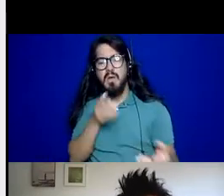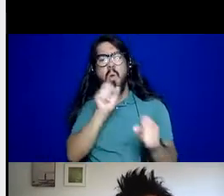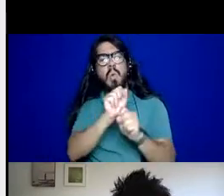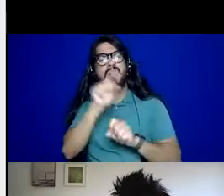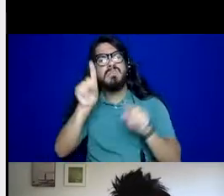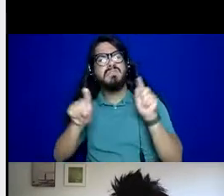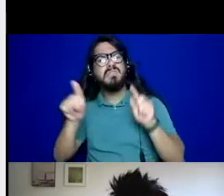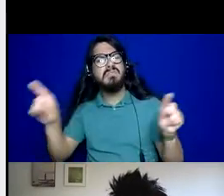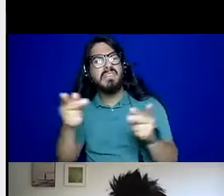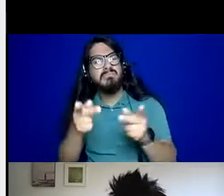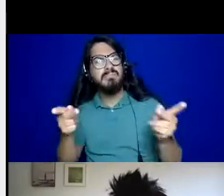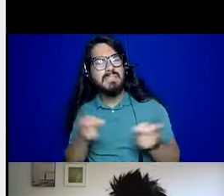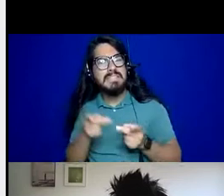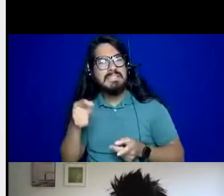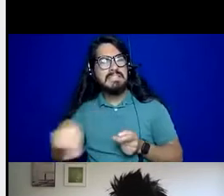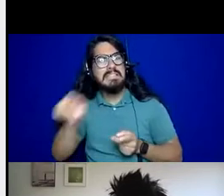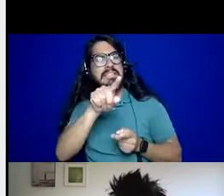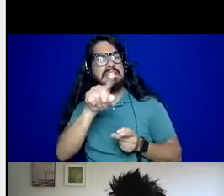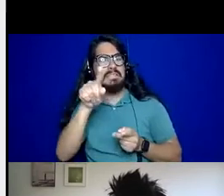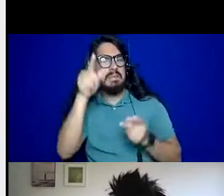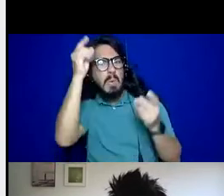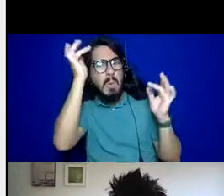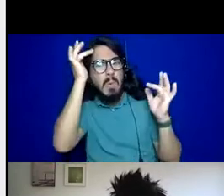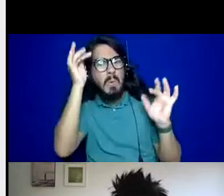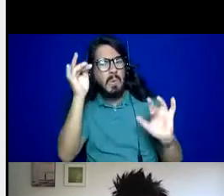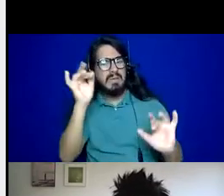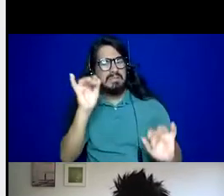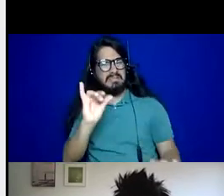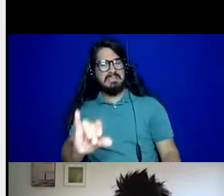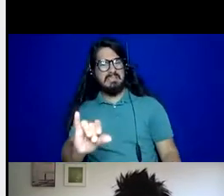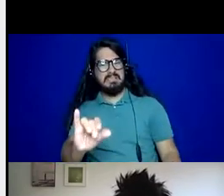places, that's like my concern.